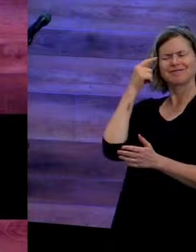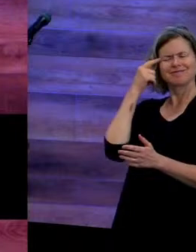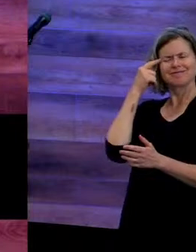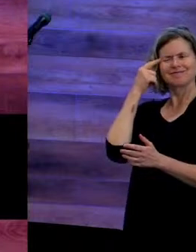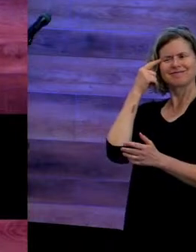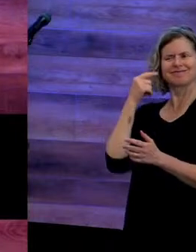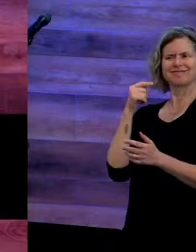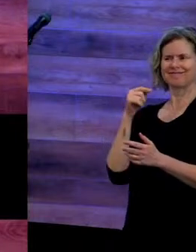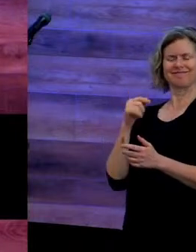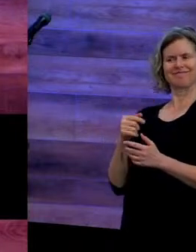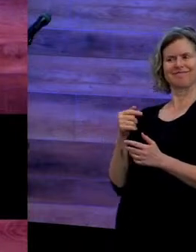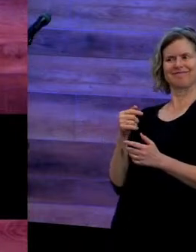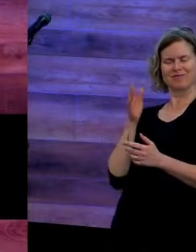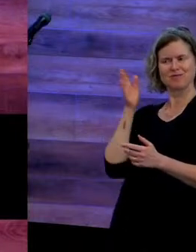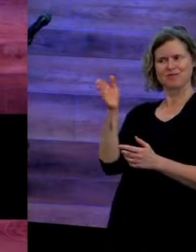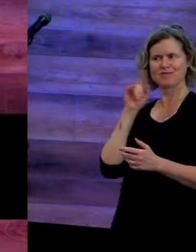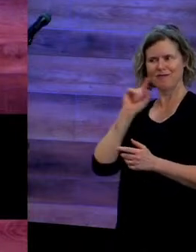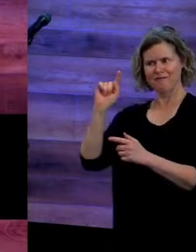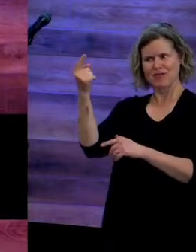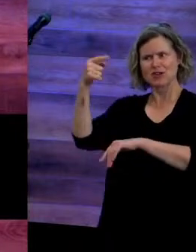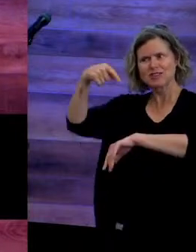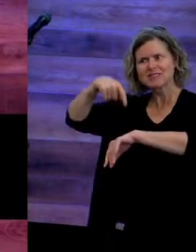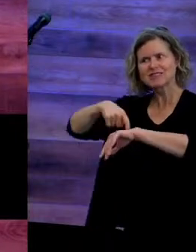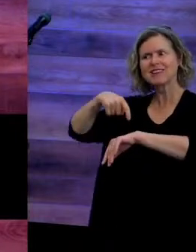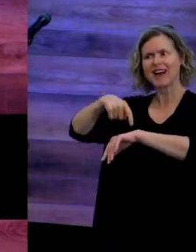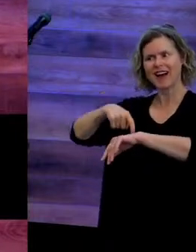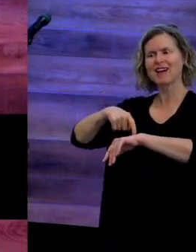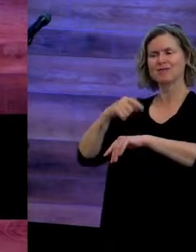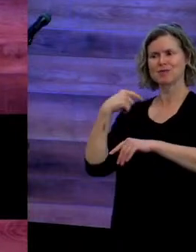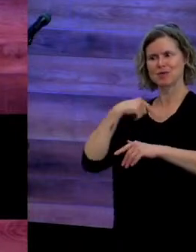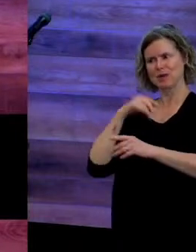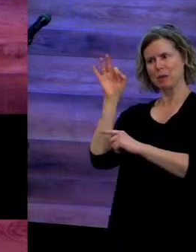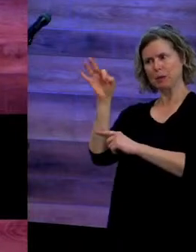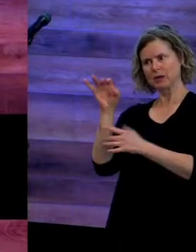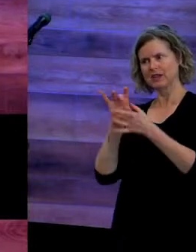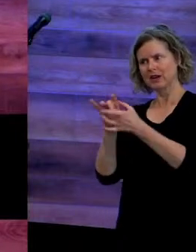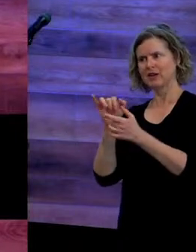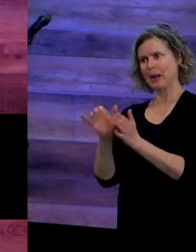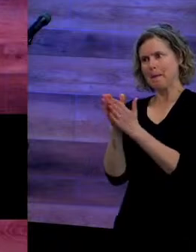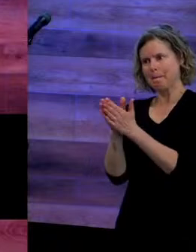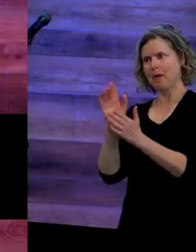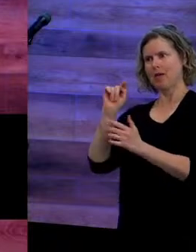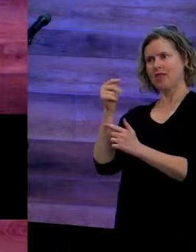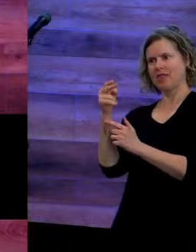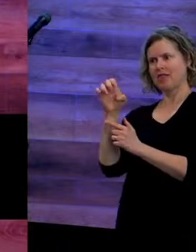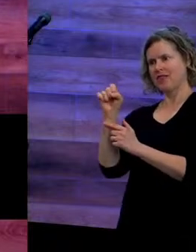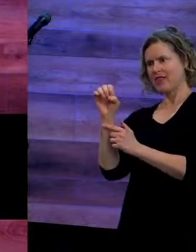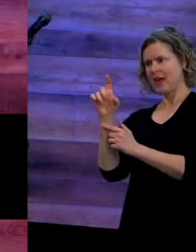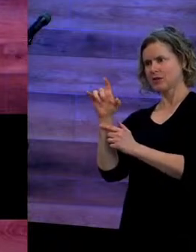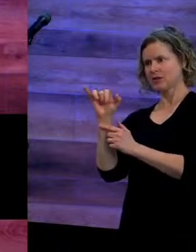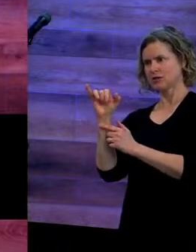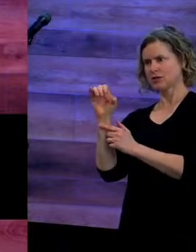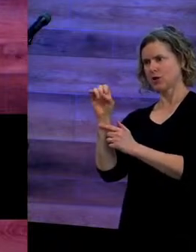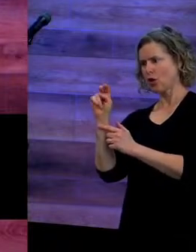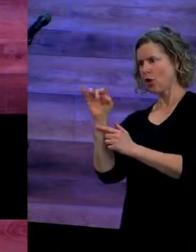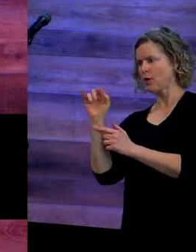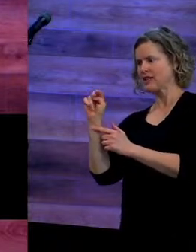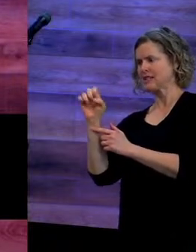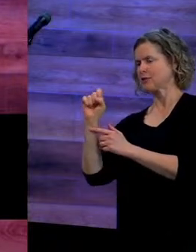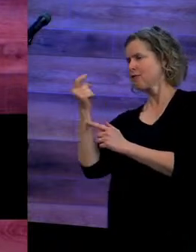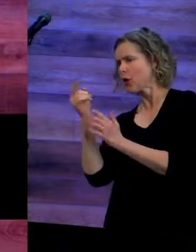1 Thessalonians, let alone like through the whole book. And I think it has a lot of themes that'll be really helpful for us together to think about over the